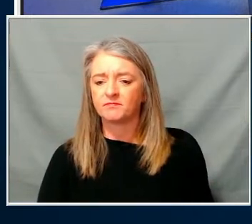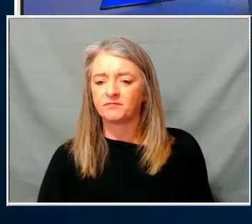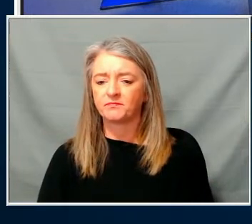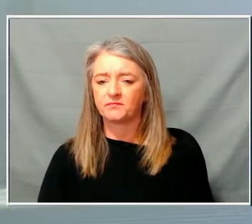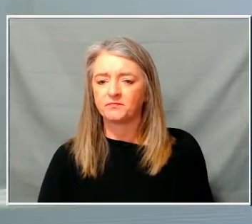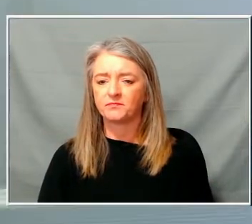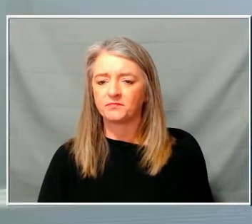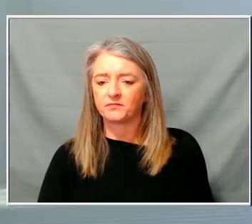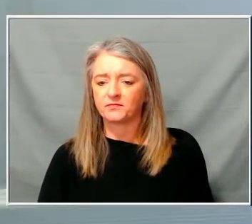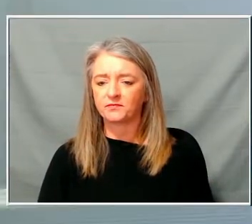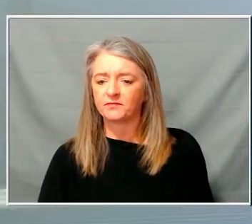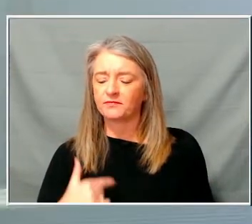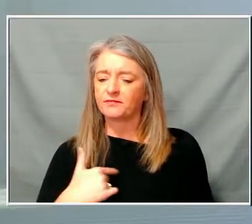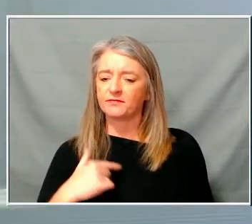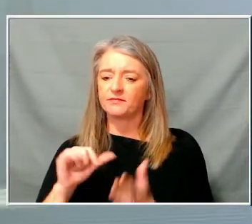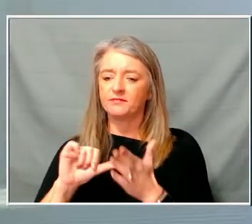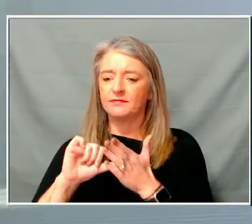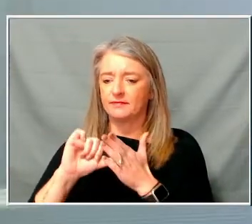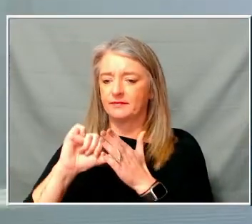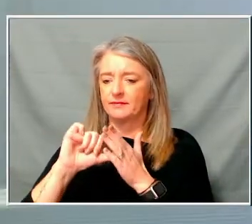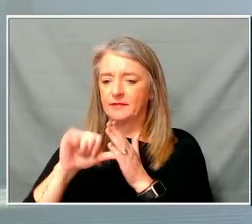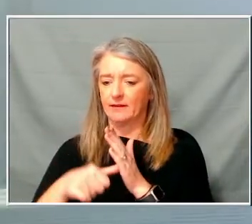would emphasize that